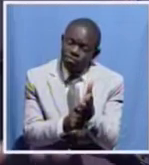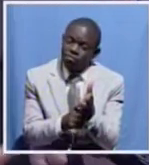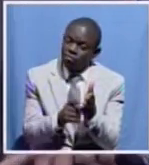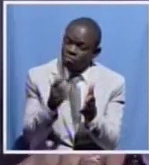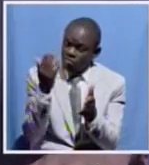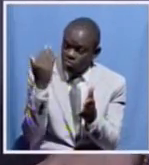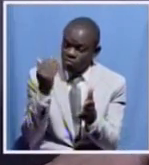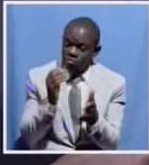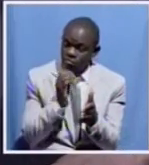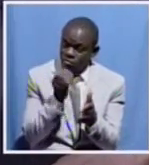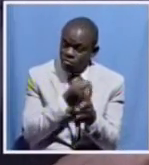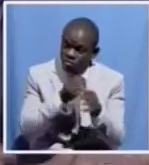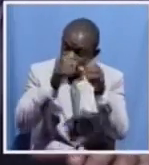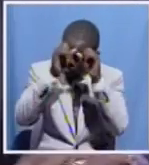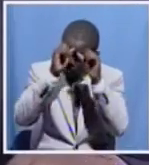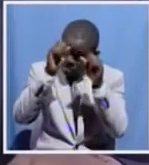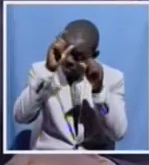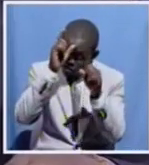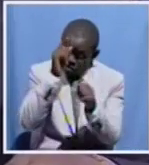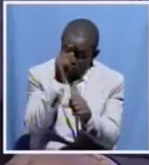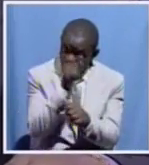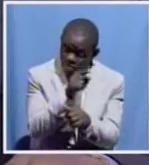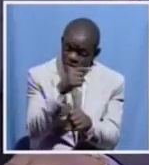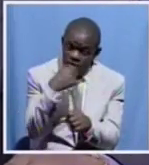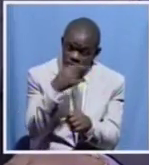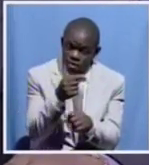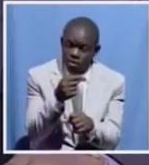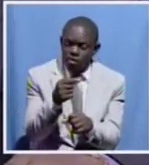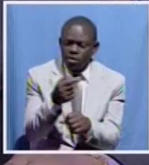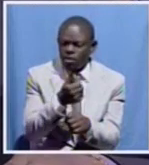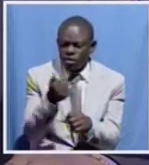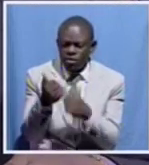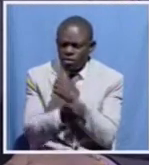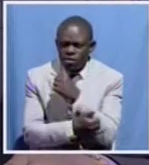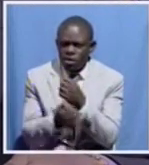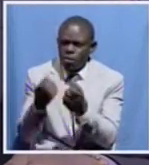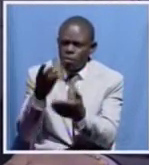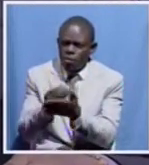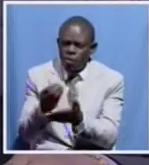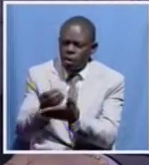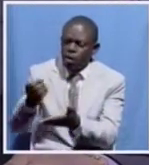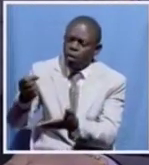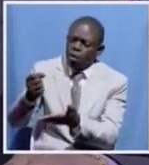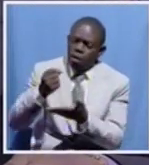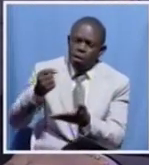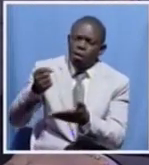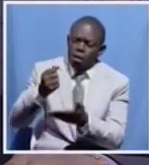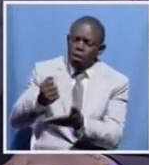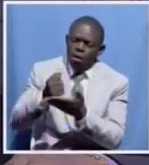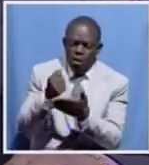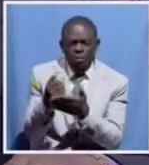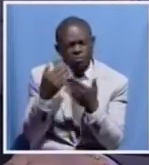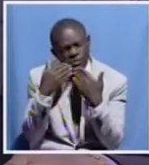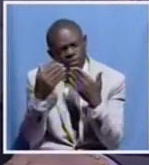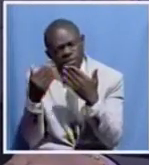said, we appreciate aid. We might not have as much as you do, but we